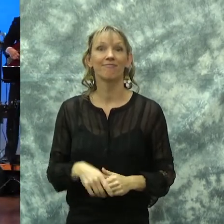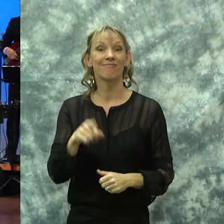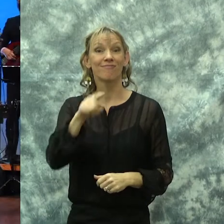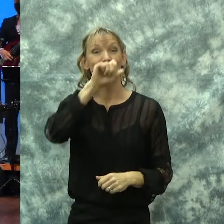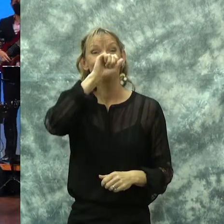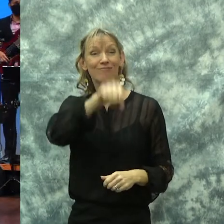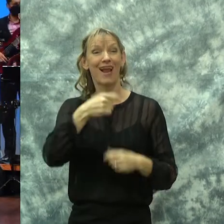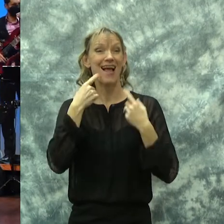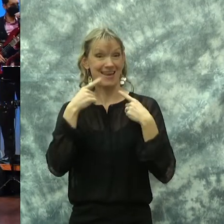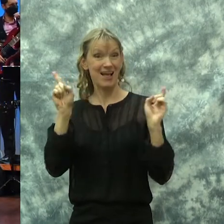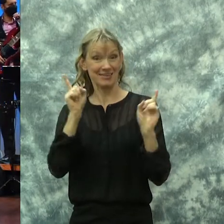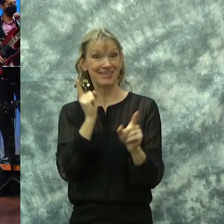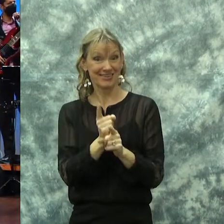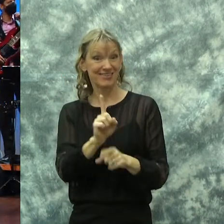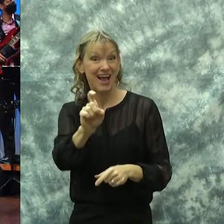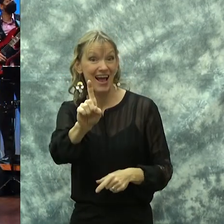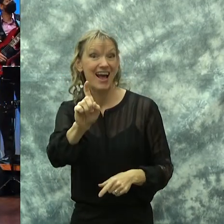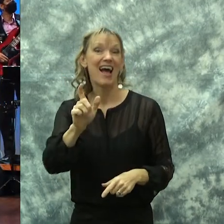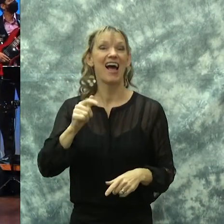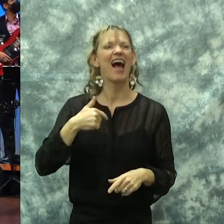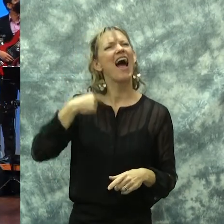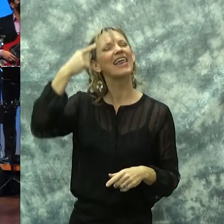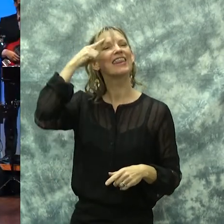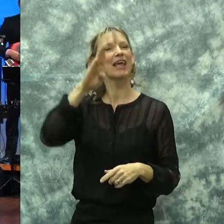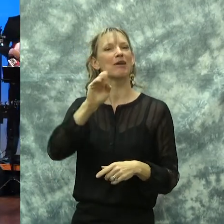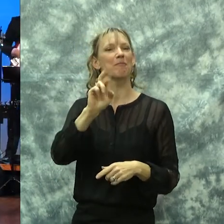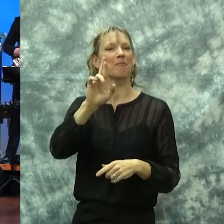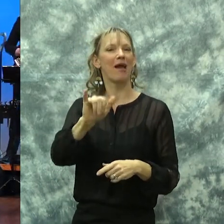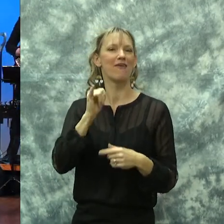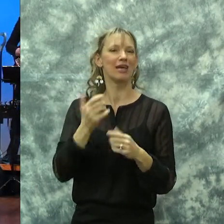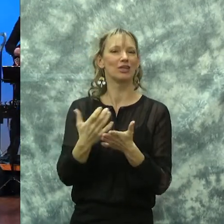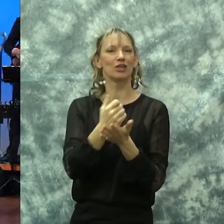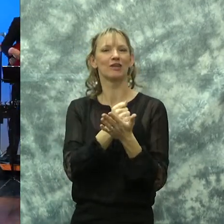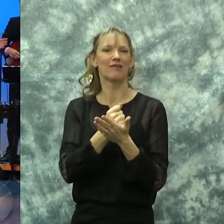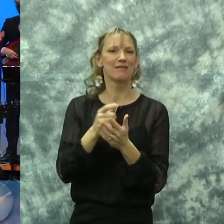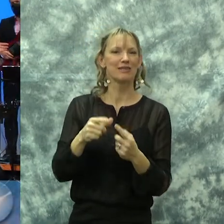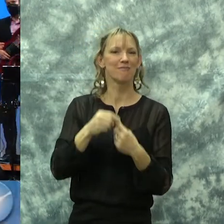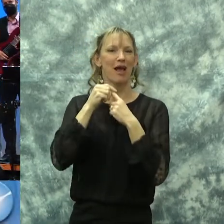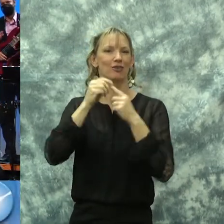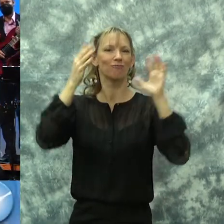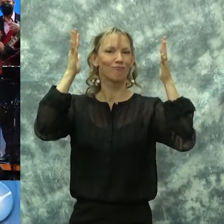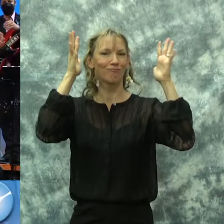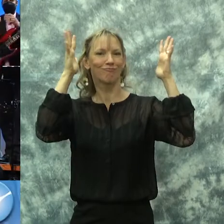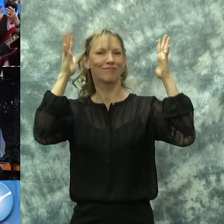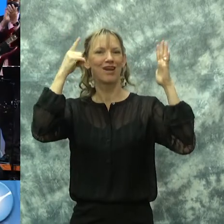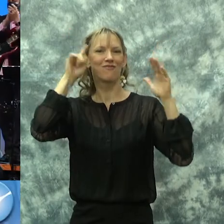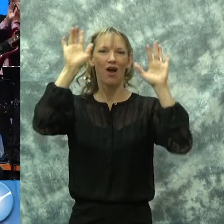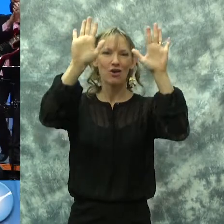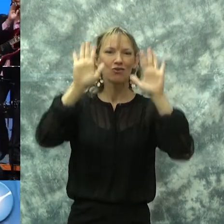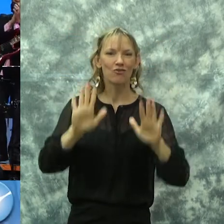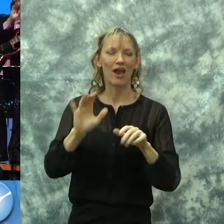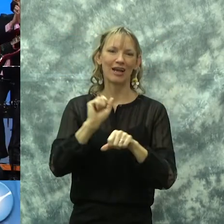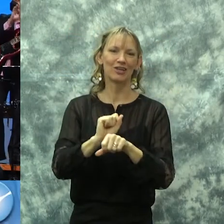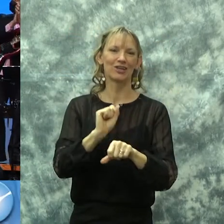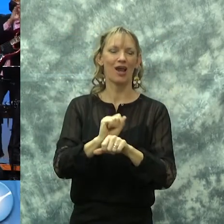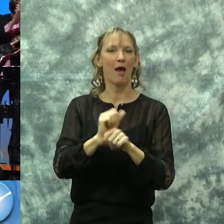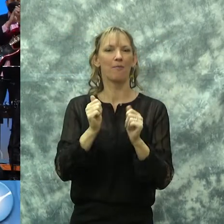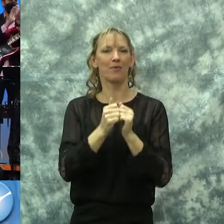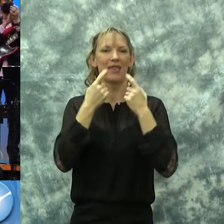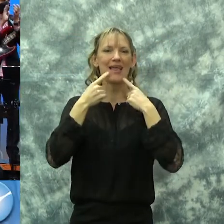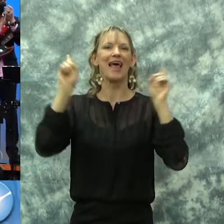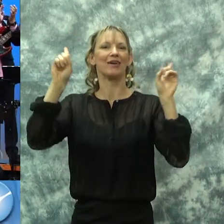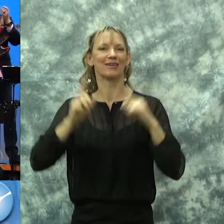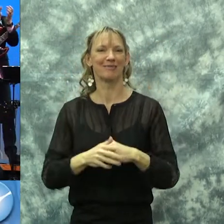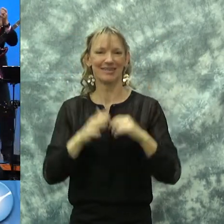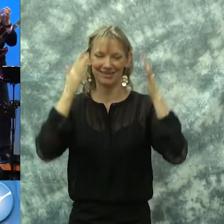Don't you love the announcements? I think Barry deserves a special hand for always doing such a great job with the